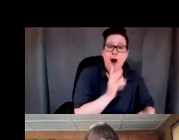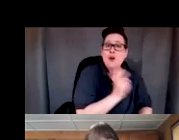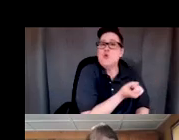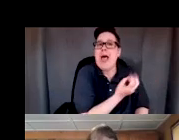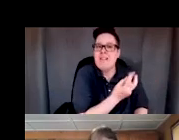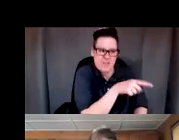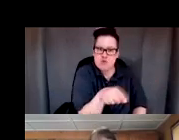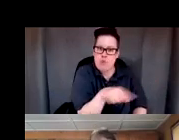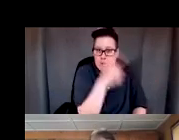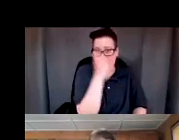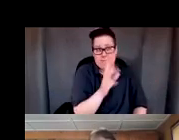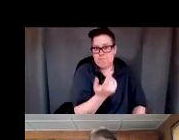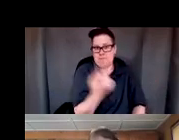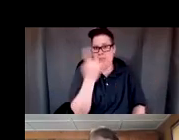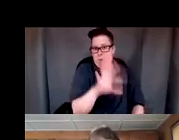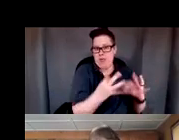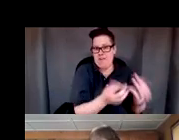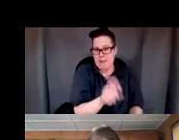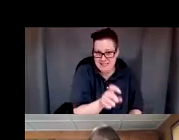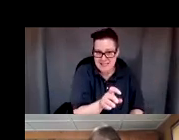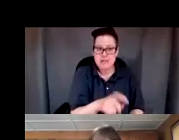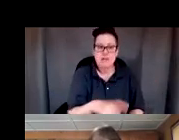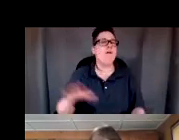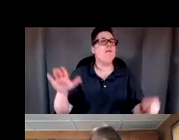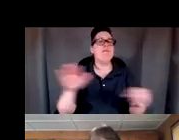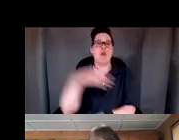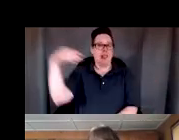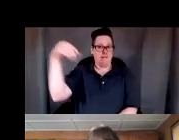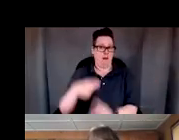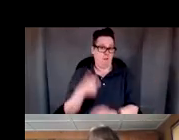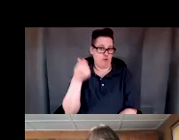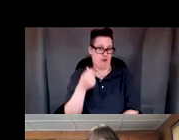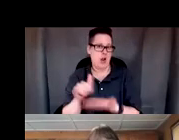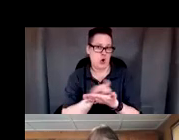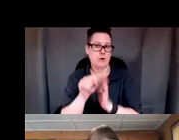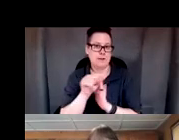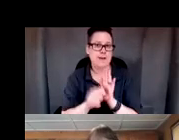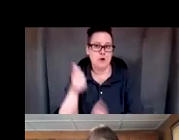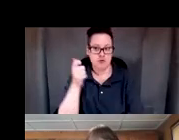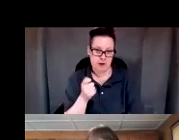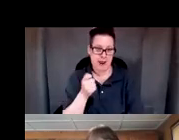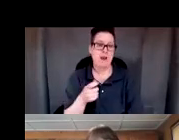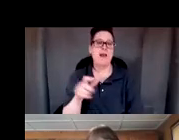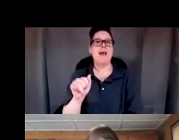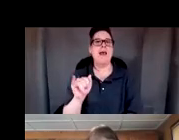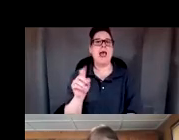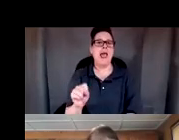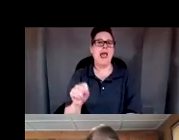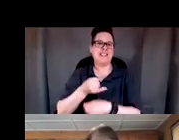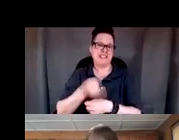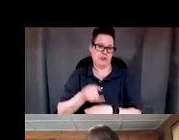the need within their family. It's 100% funded from a grant from New York State, from the AIDS Institute.